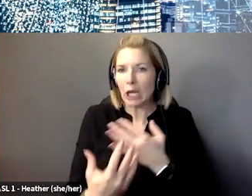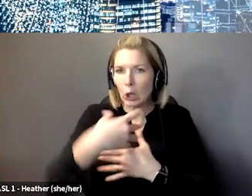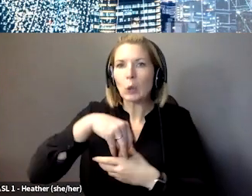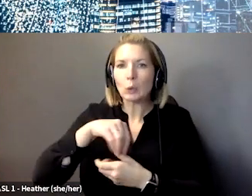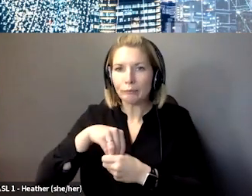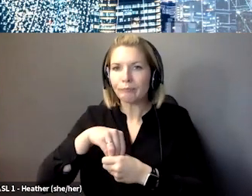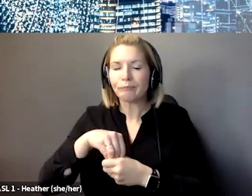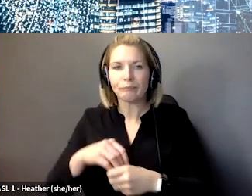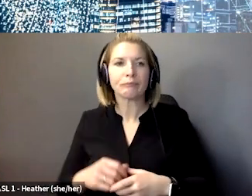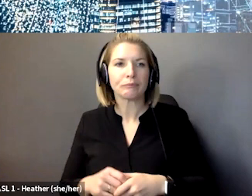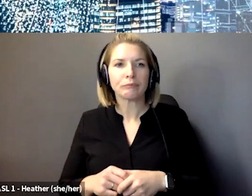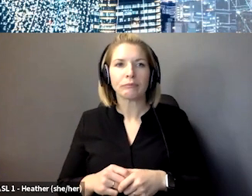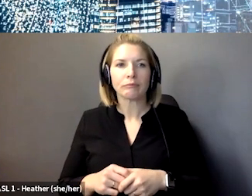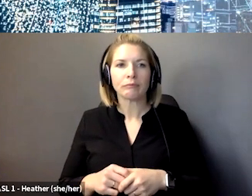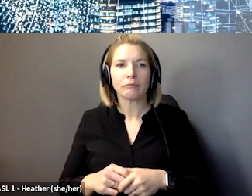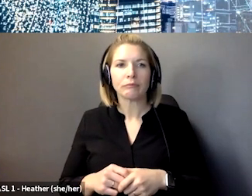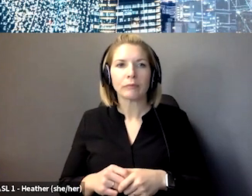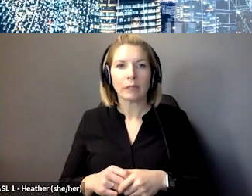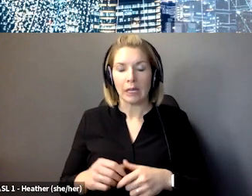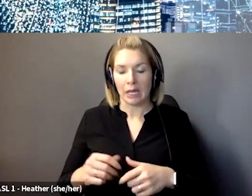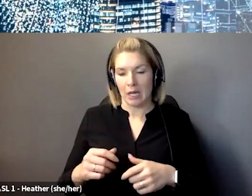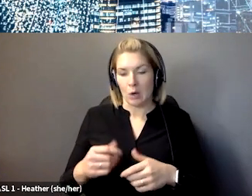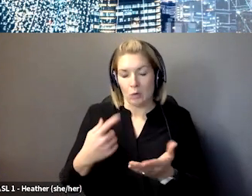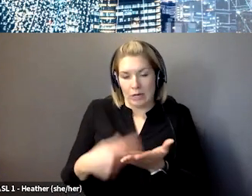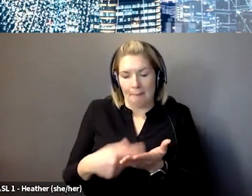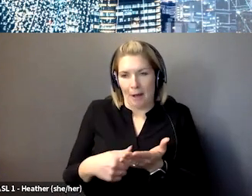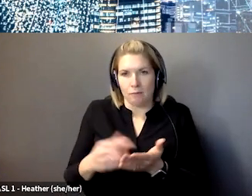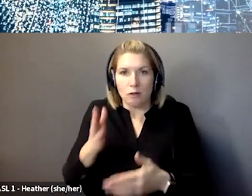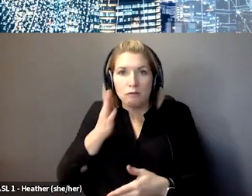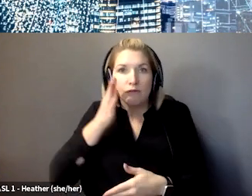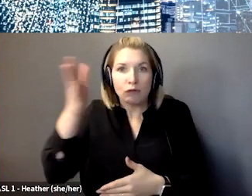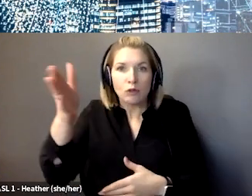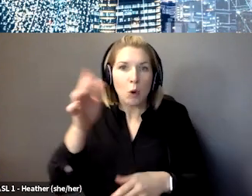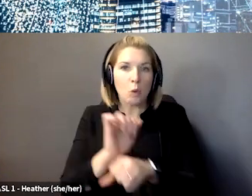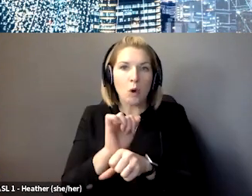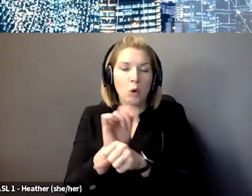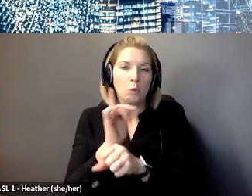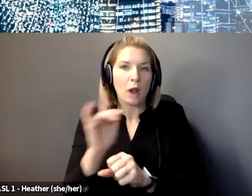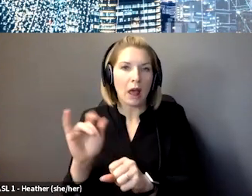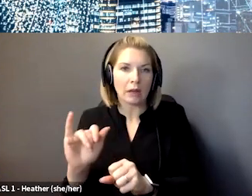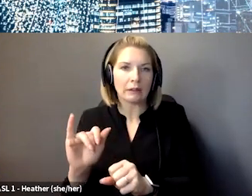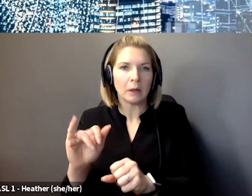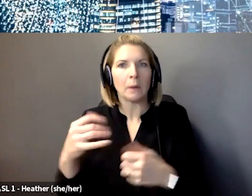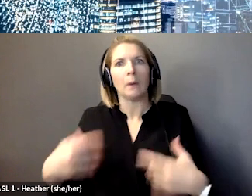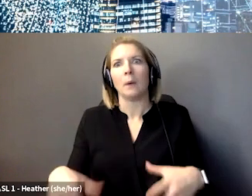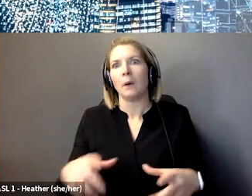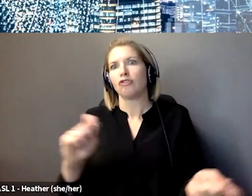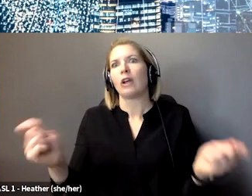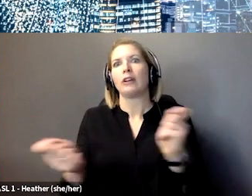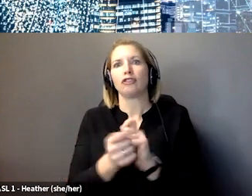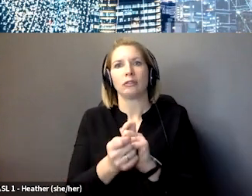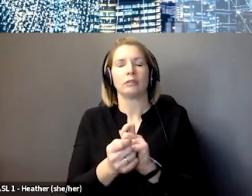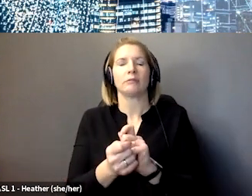here is that discourses on the future of work highlight that these changes are dramatic and